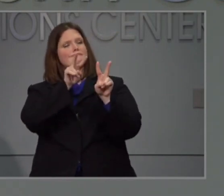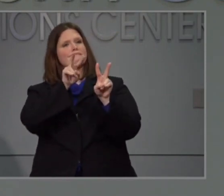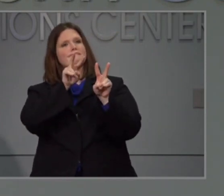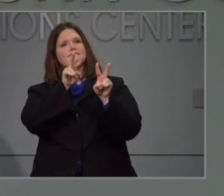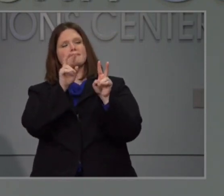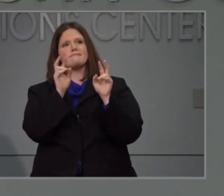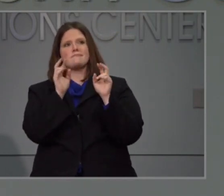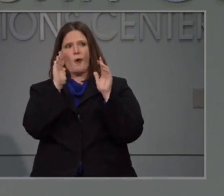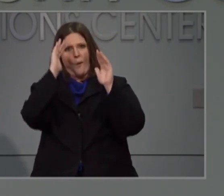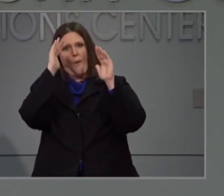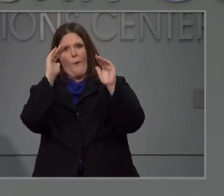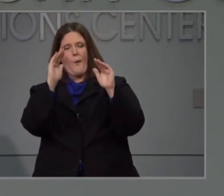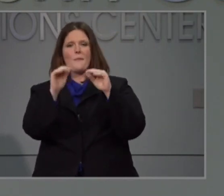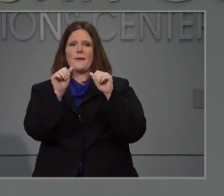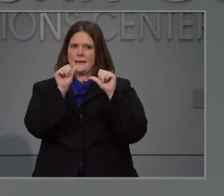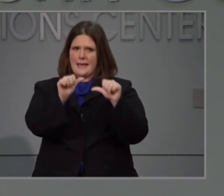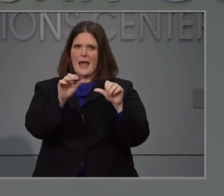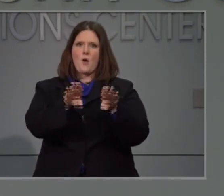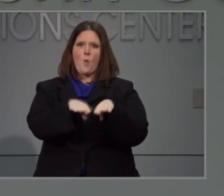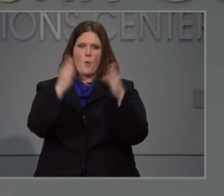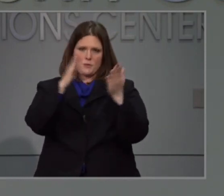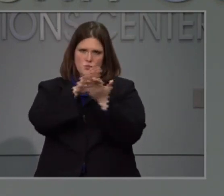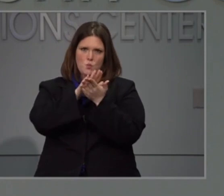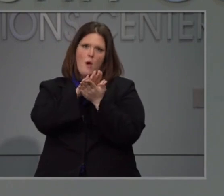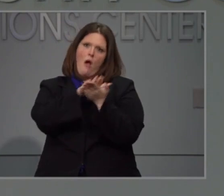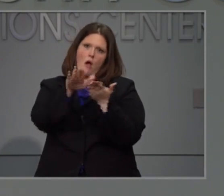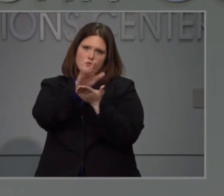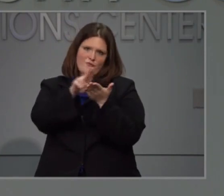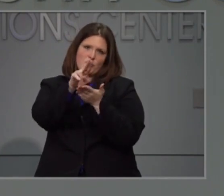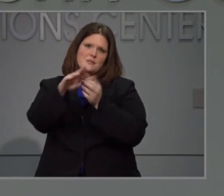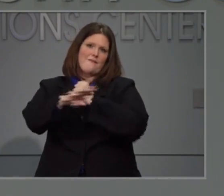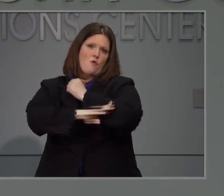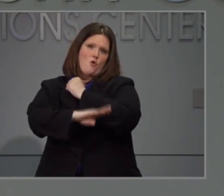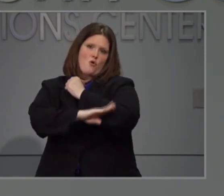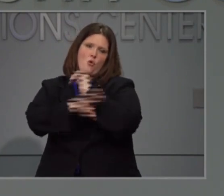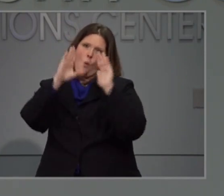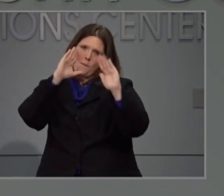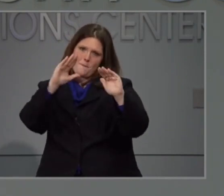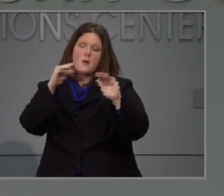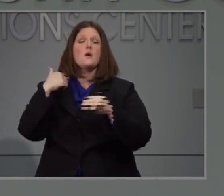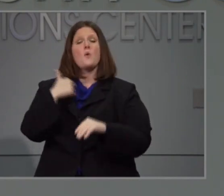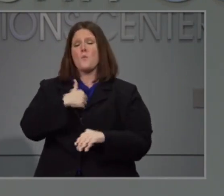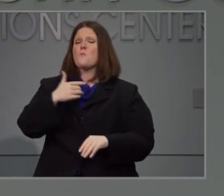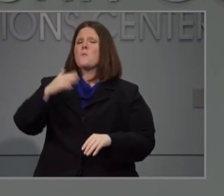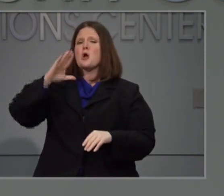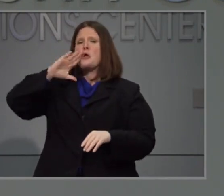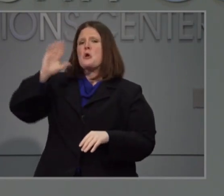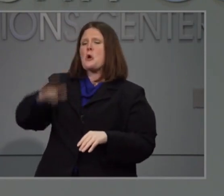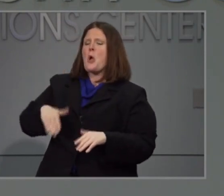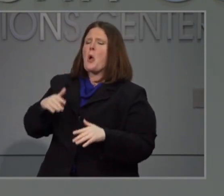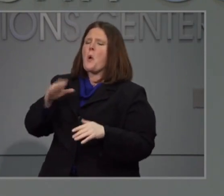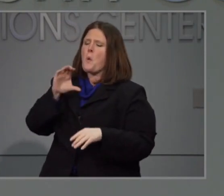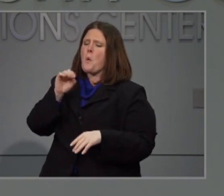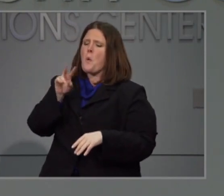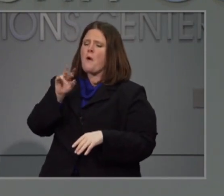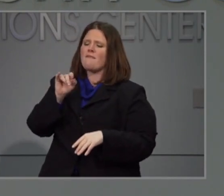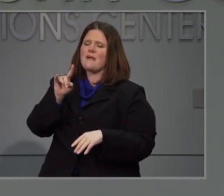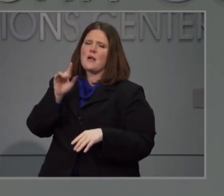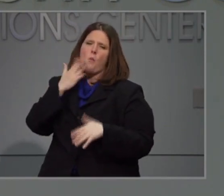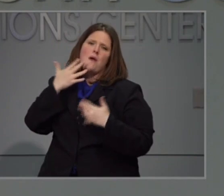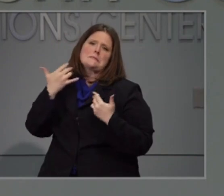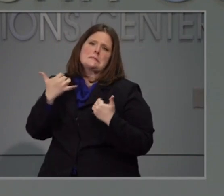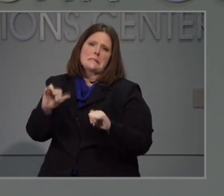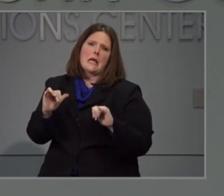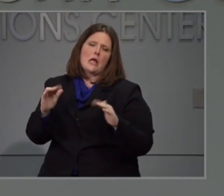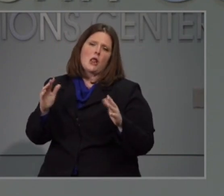universities will be operating in the fall. We know that most likely COVID-19 will still be here, but we hope that